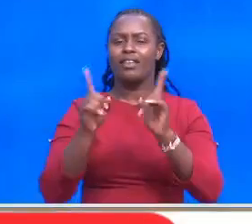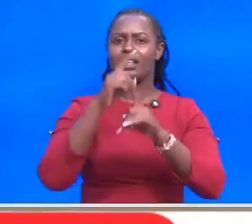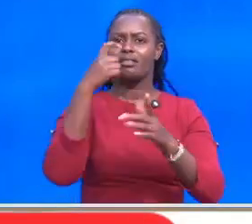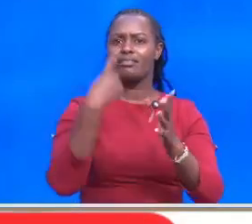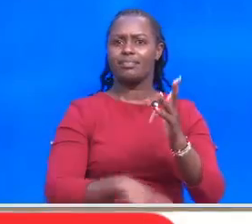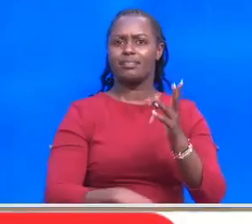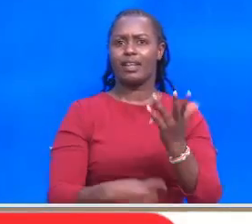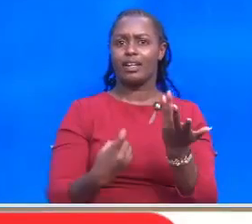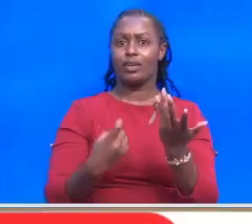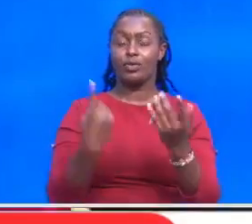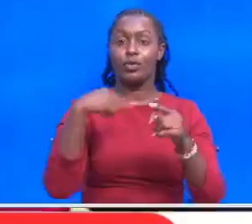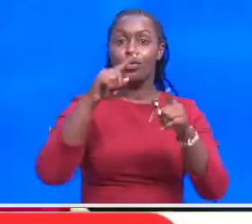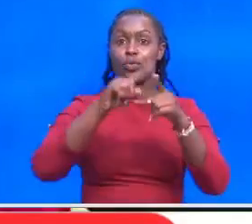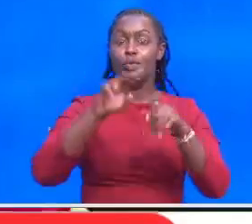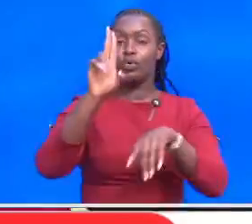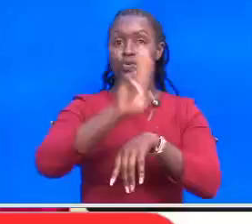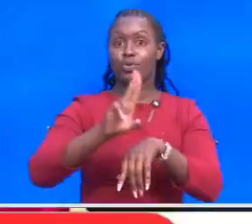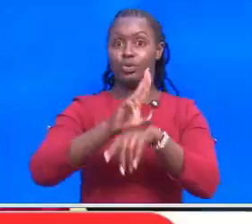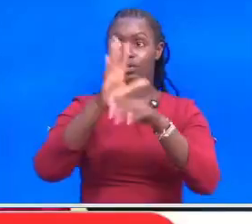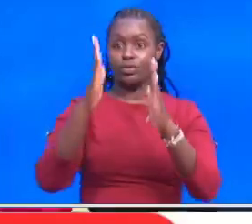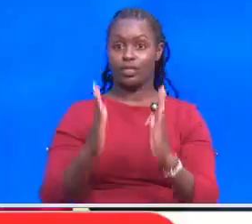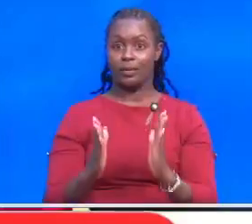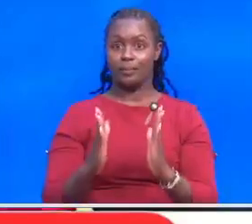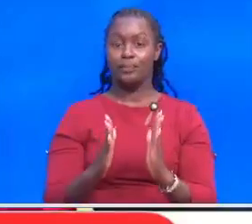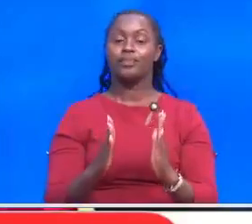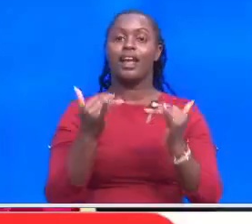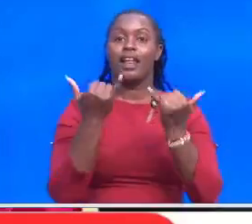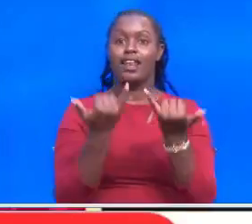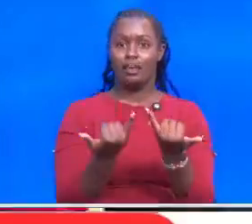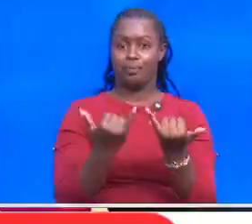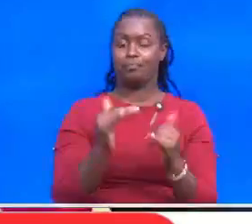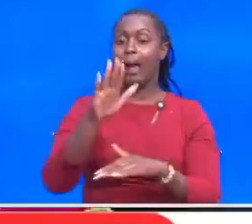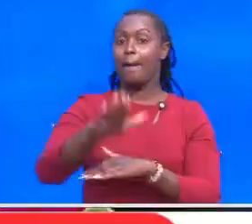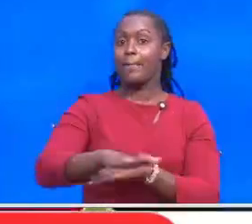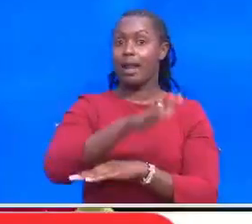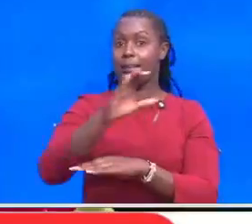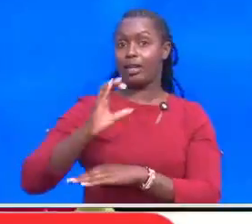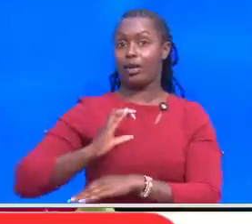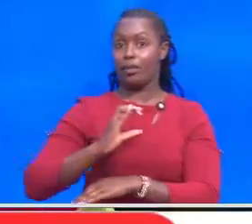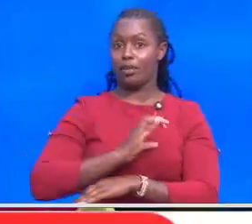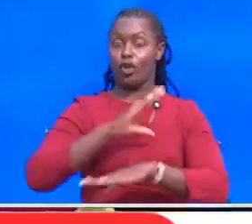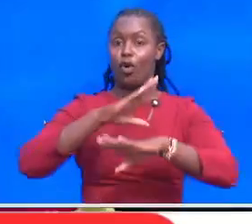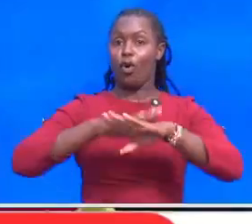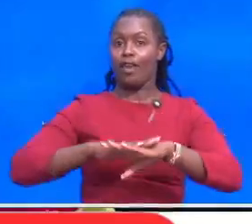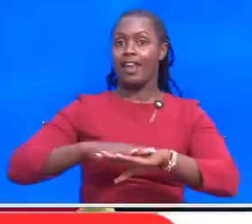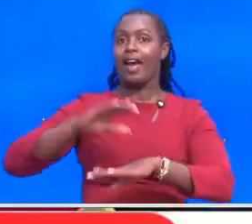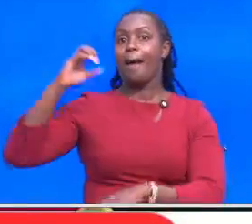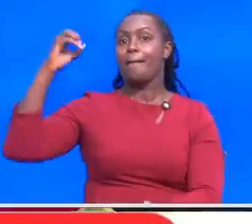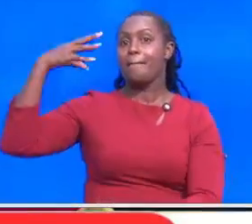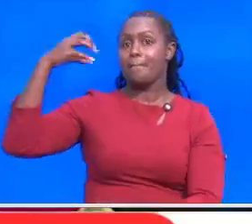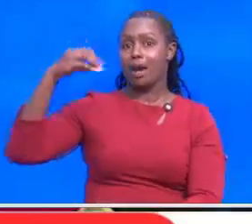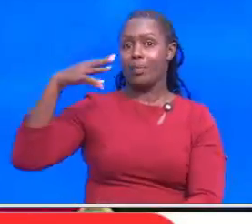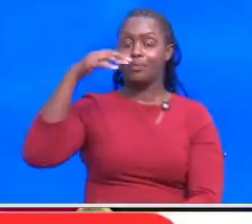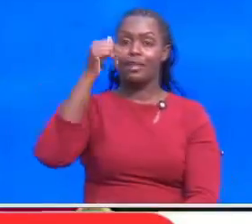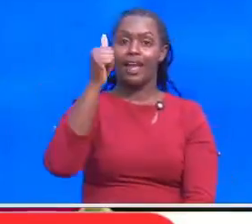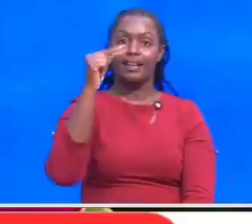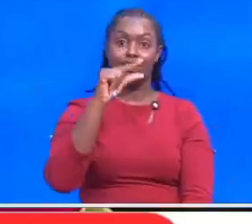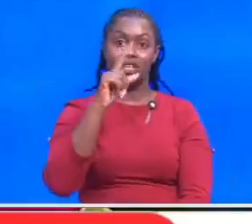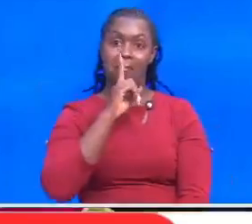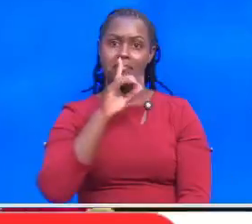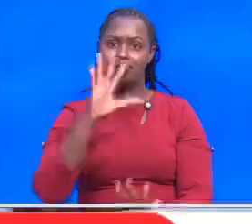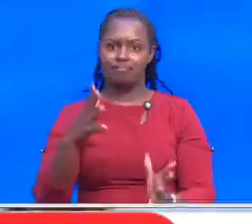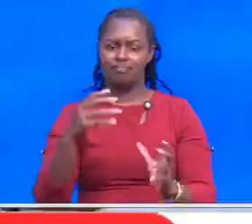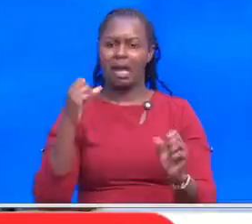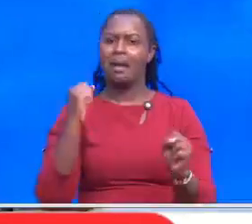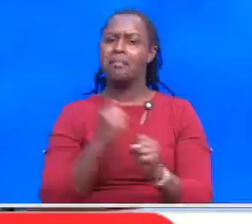down to the end user. Upon inquiry by the Parliamentary Committee on Energy, the Attorney General said it was